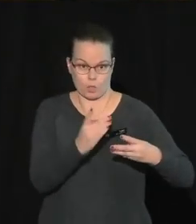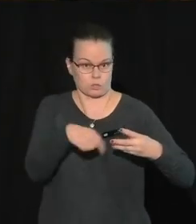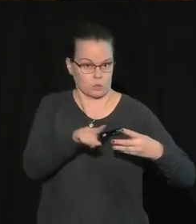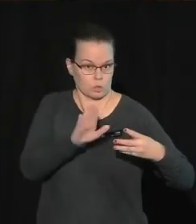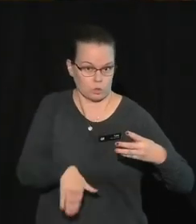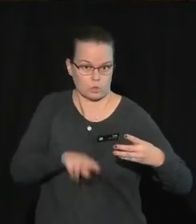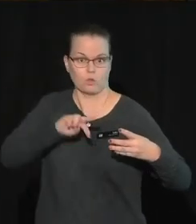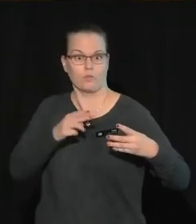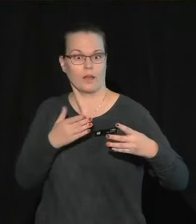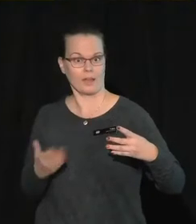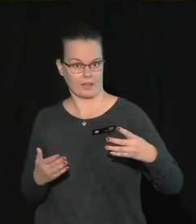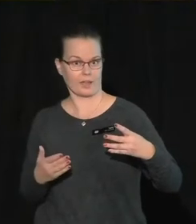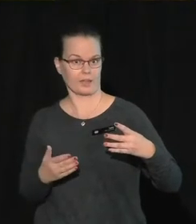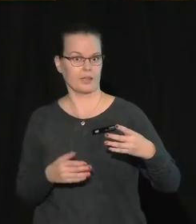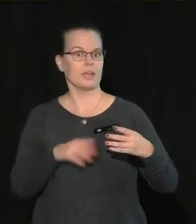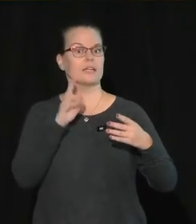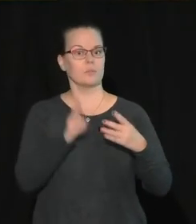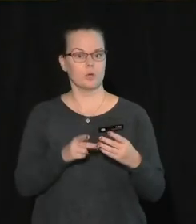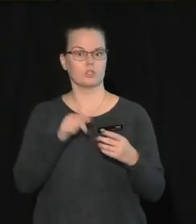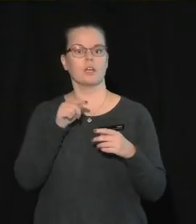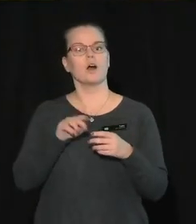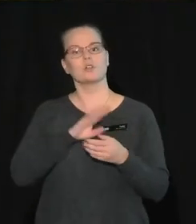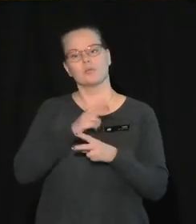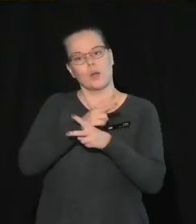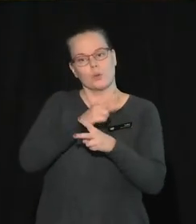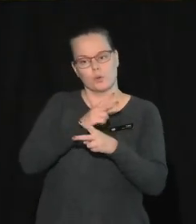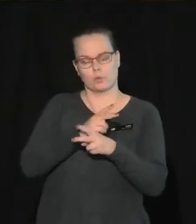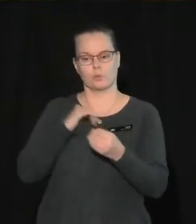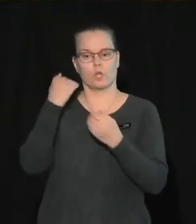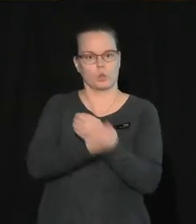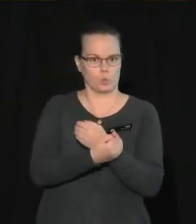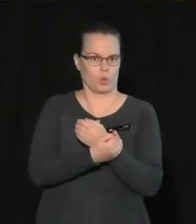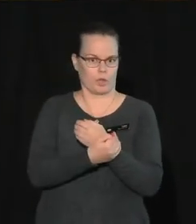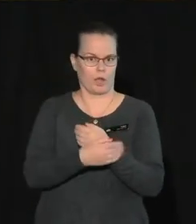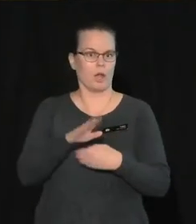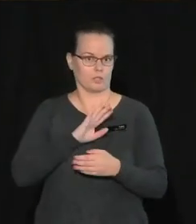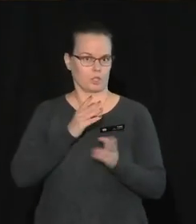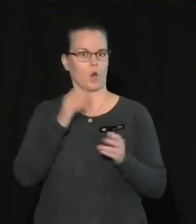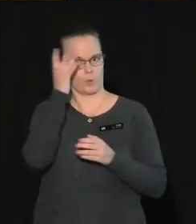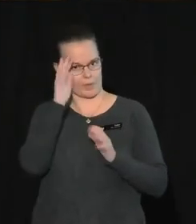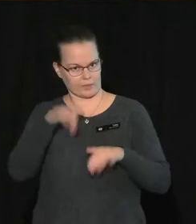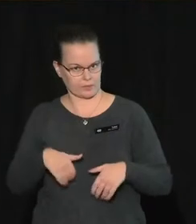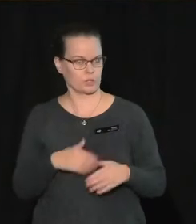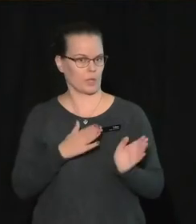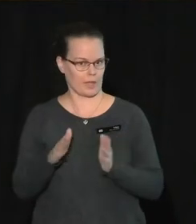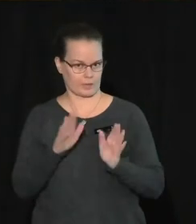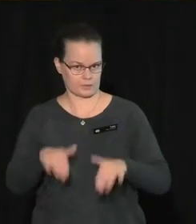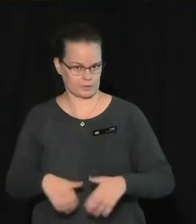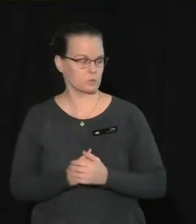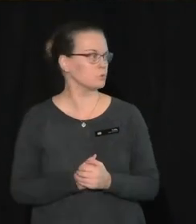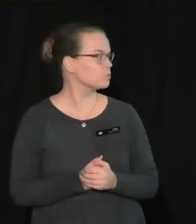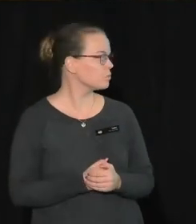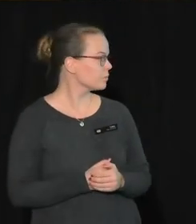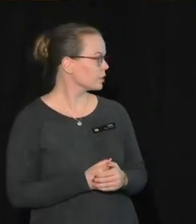the safeguards in the directive. Concerning services, in the same slides, you will